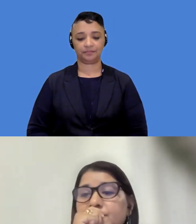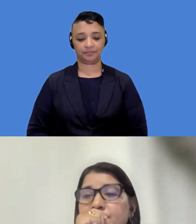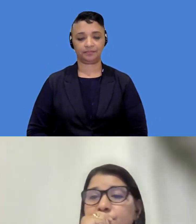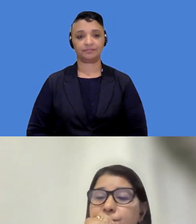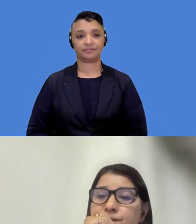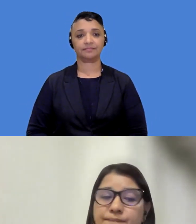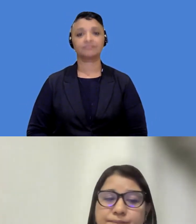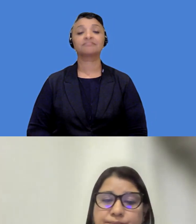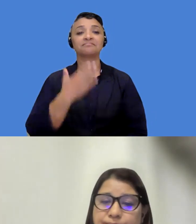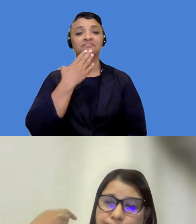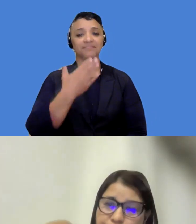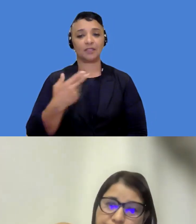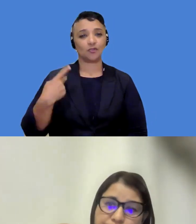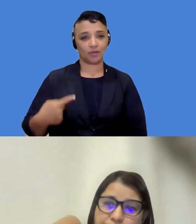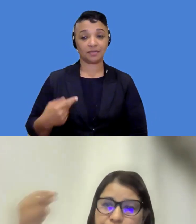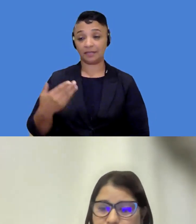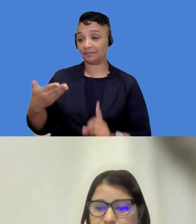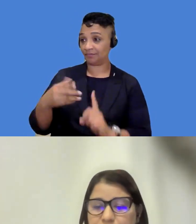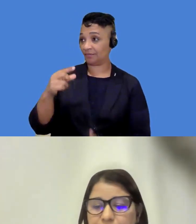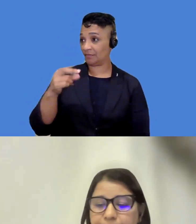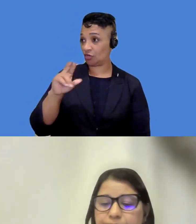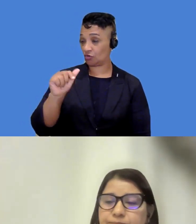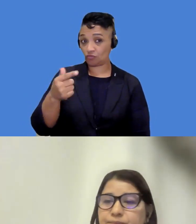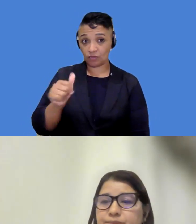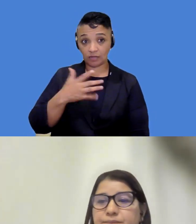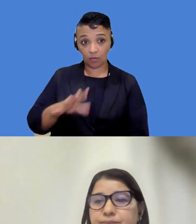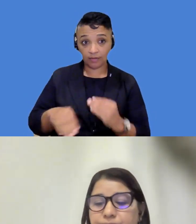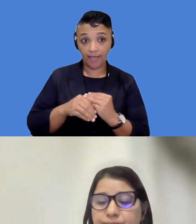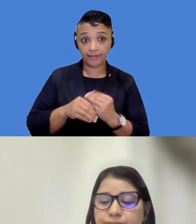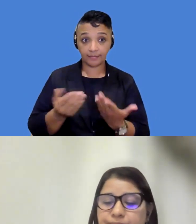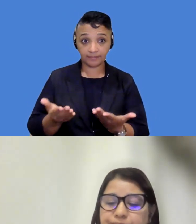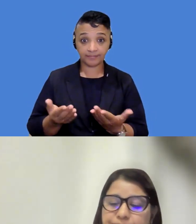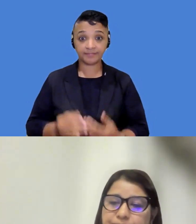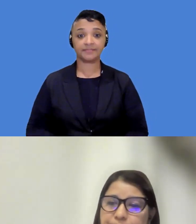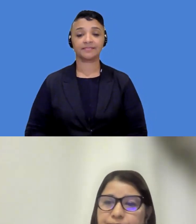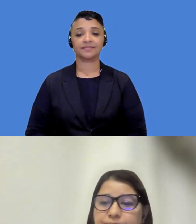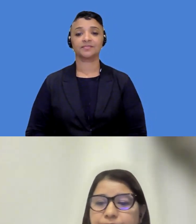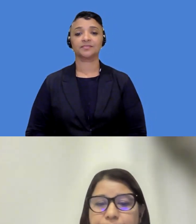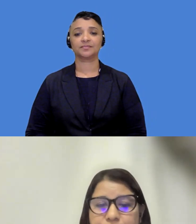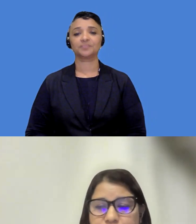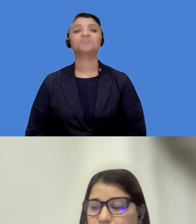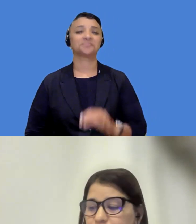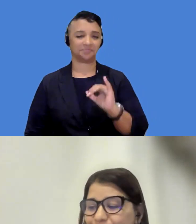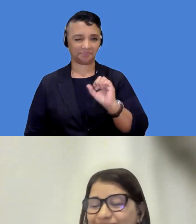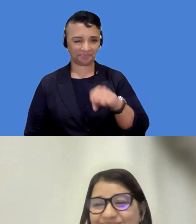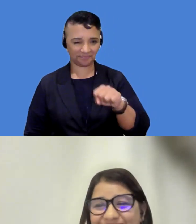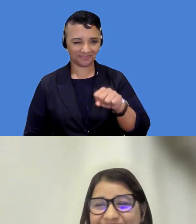Thanks, Pratima. And Greta, would you like to add something to that? Yes, and thank you so